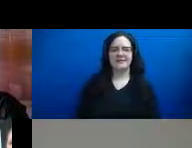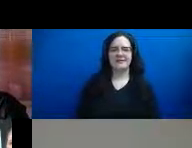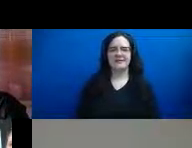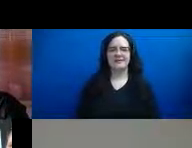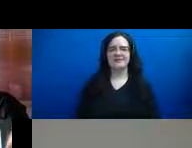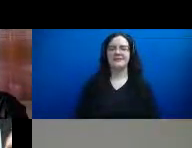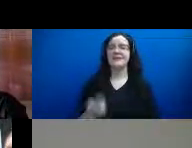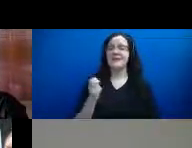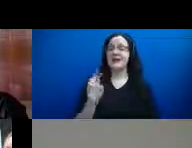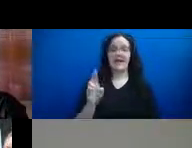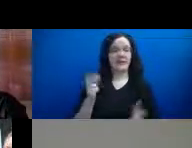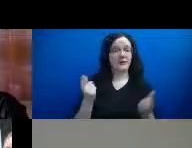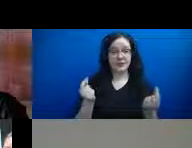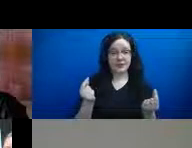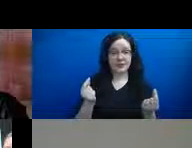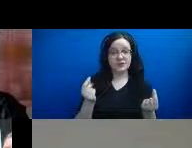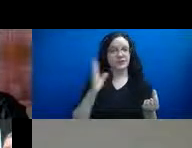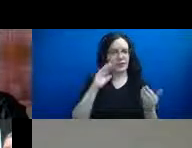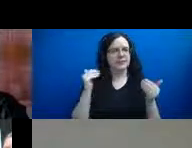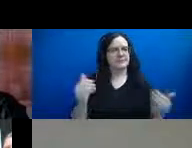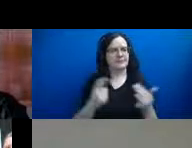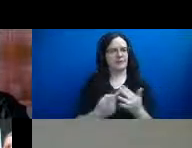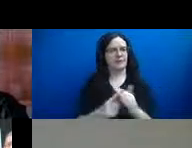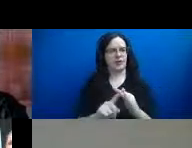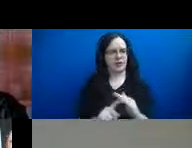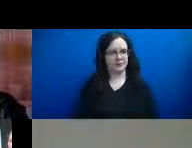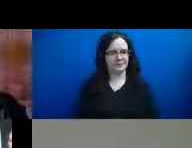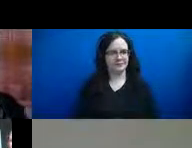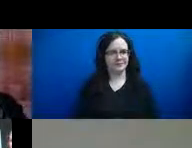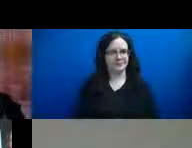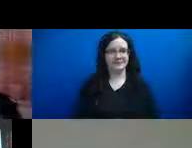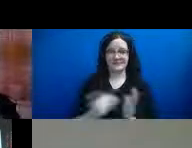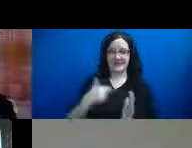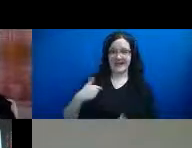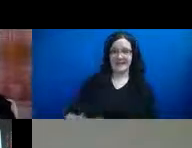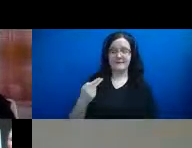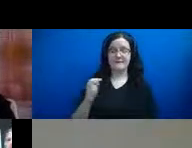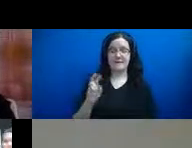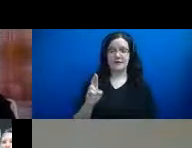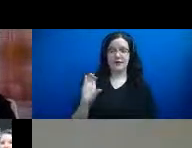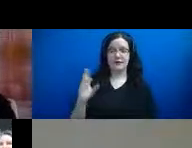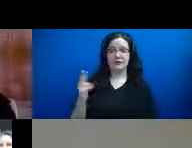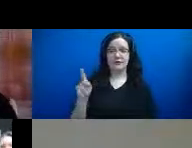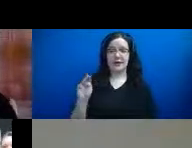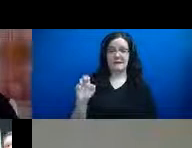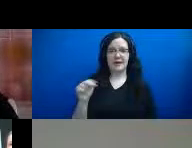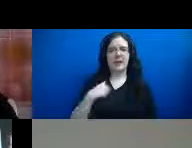So what we're going to do is start, and again, I'm Heather Chapman. I work at the Cleveland VA Medical Center. We're